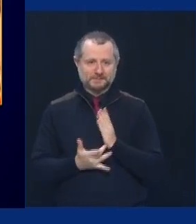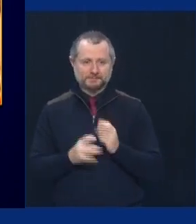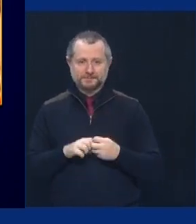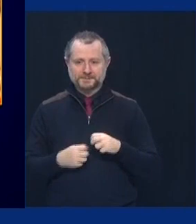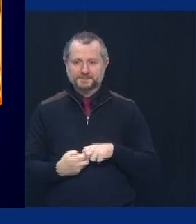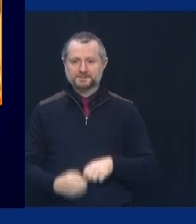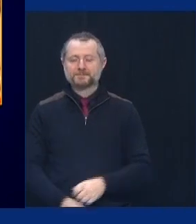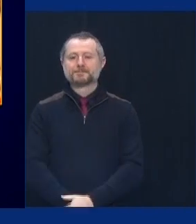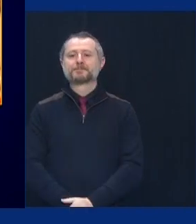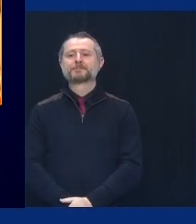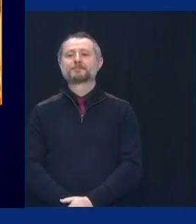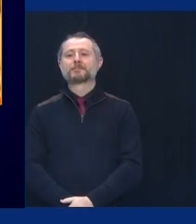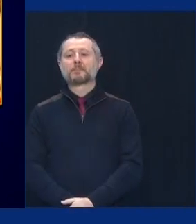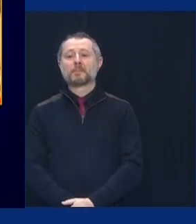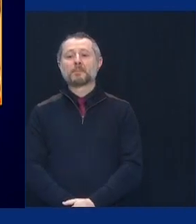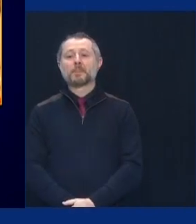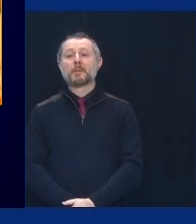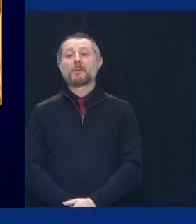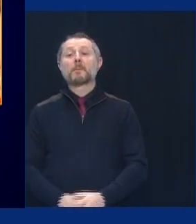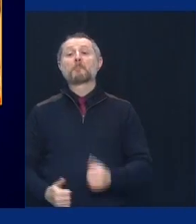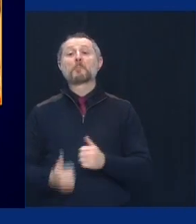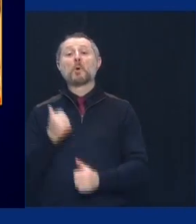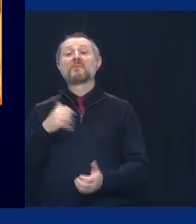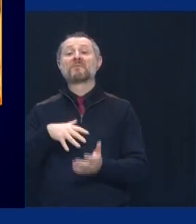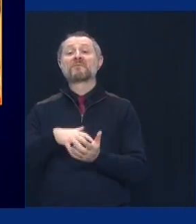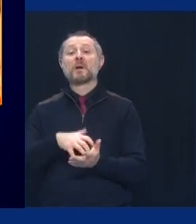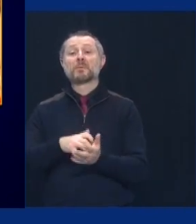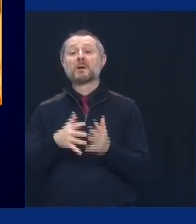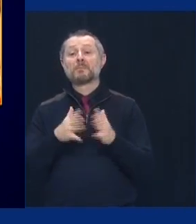especially to the most vulnerable Americans.